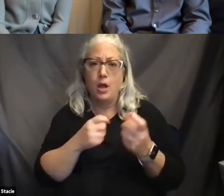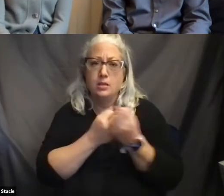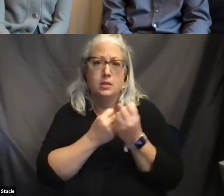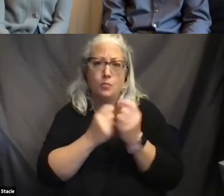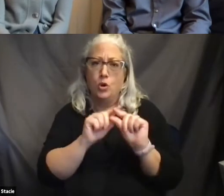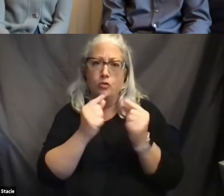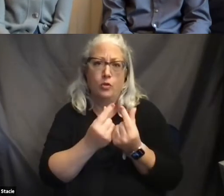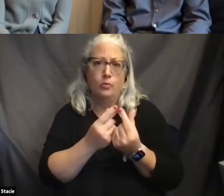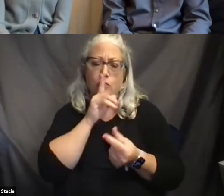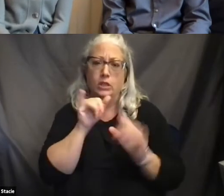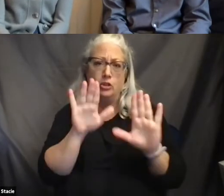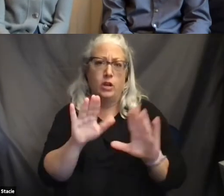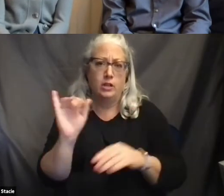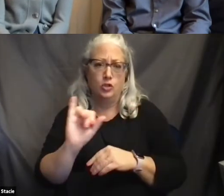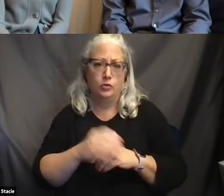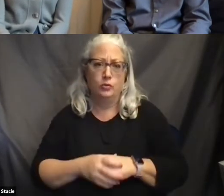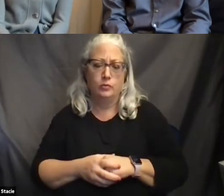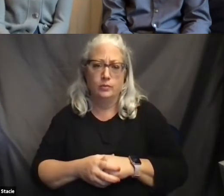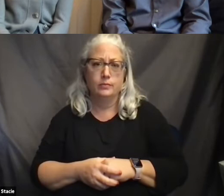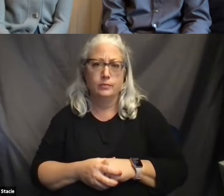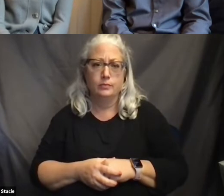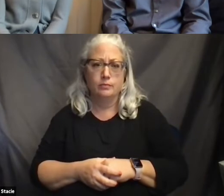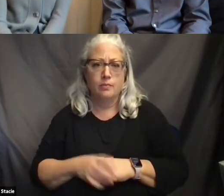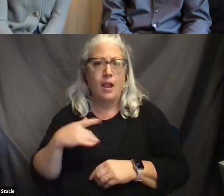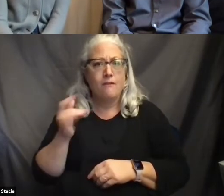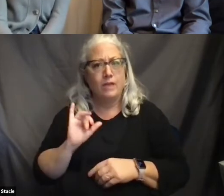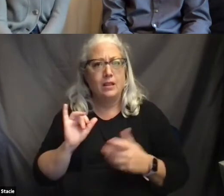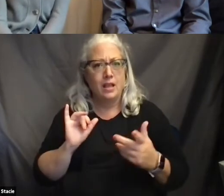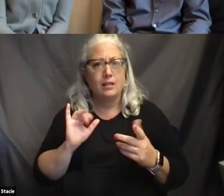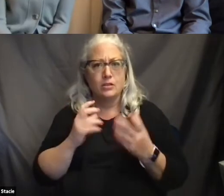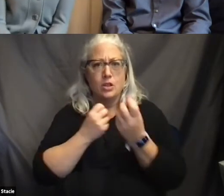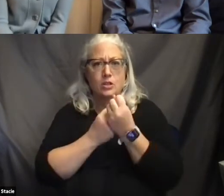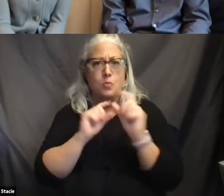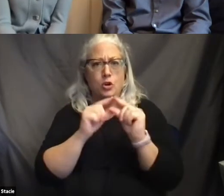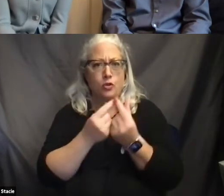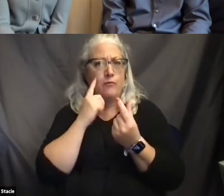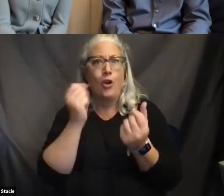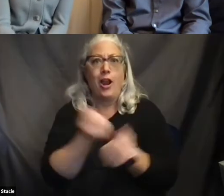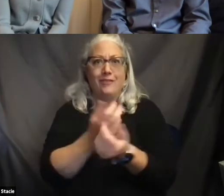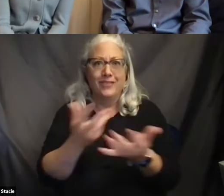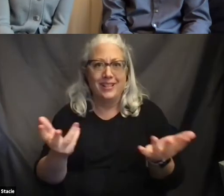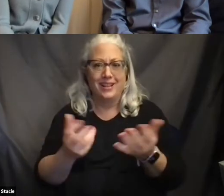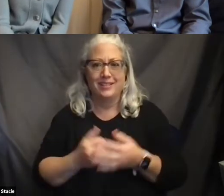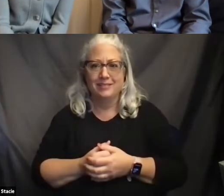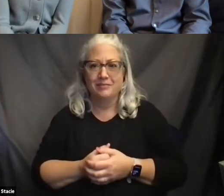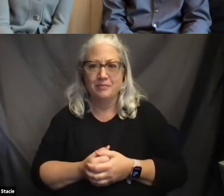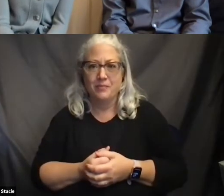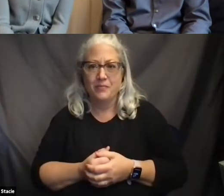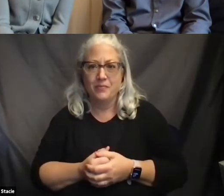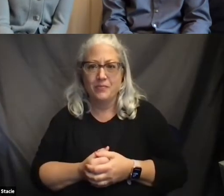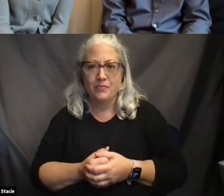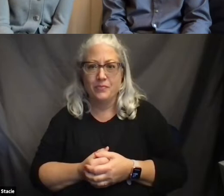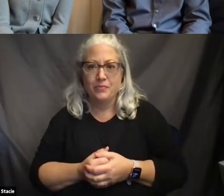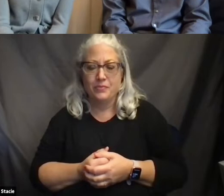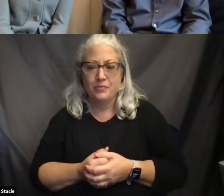too. Okay. You know, I feel like there's one for about everything. So, you know. Great. Thank you for that.